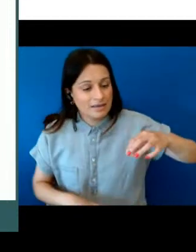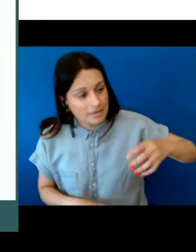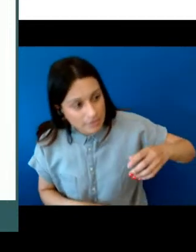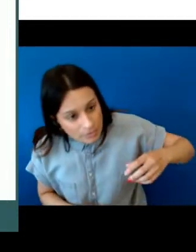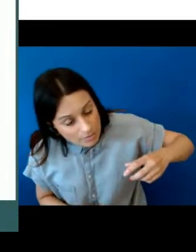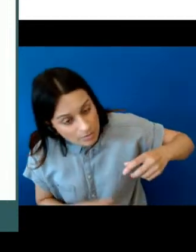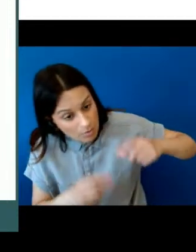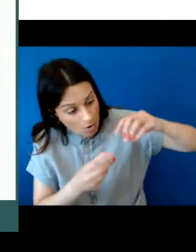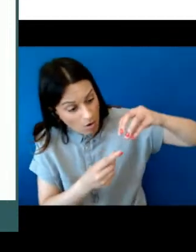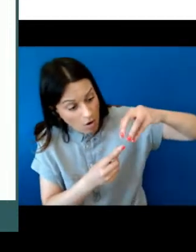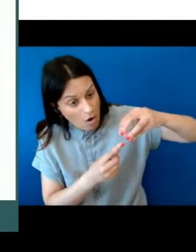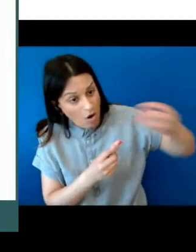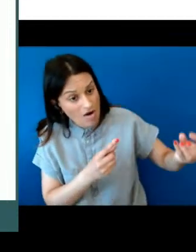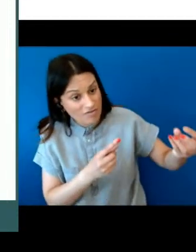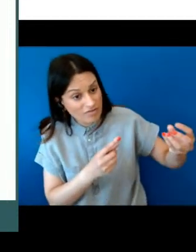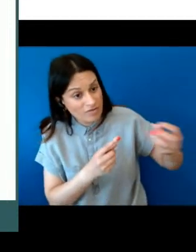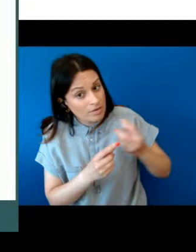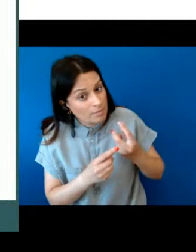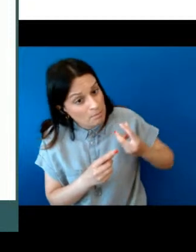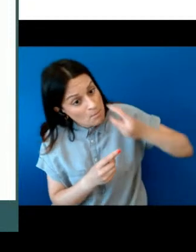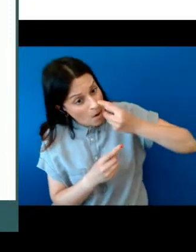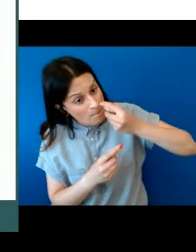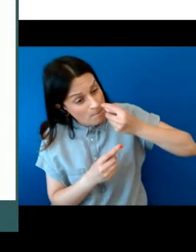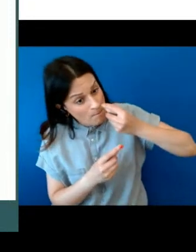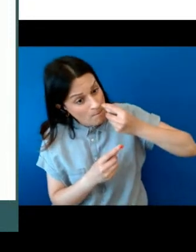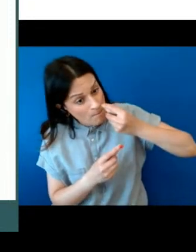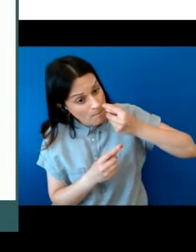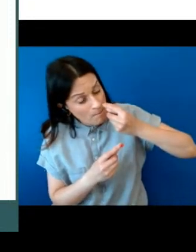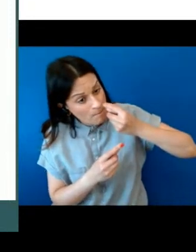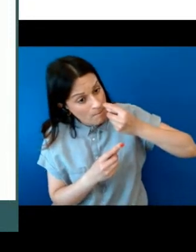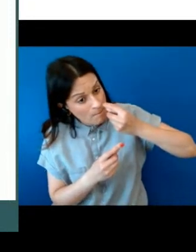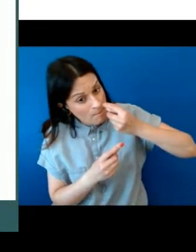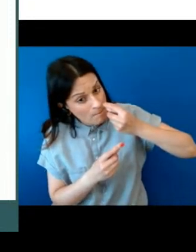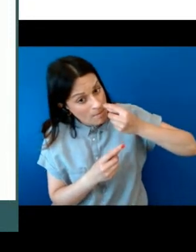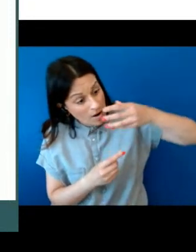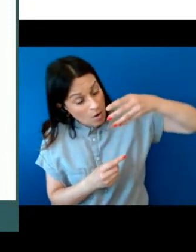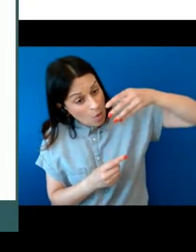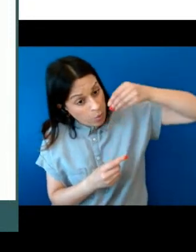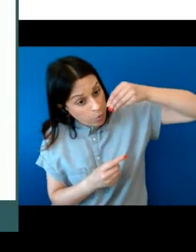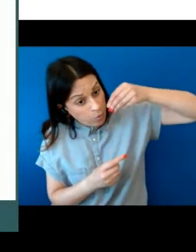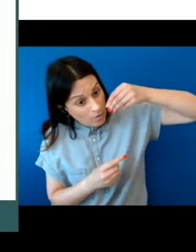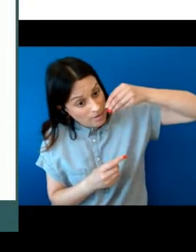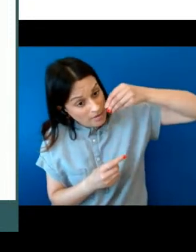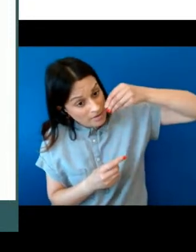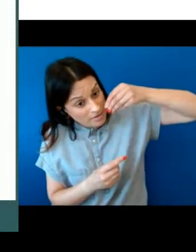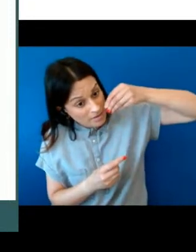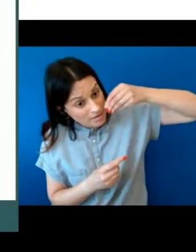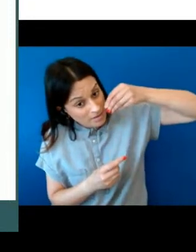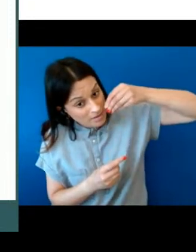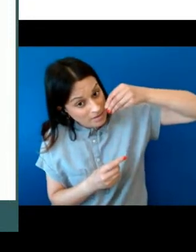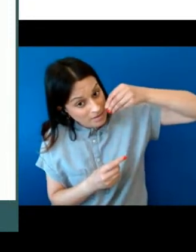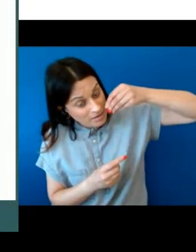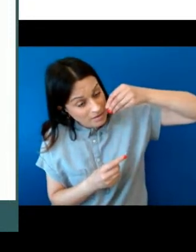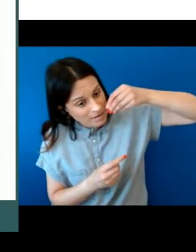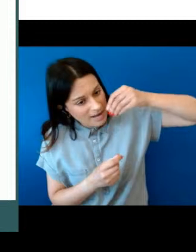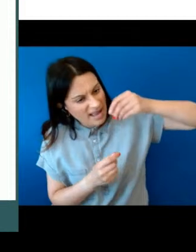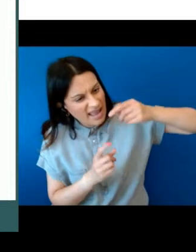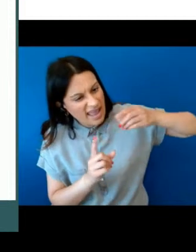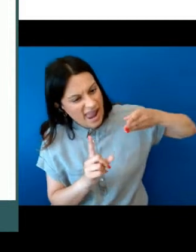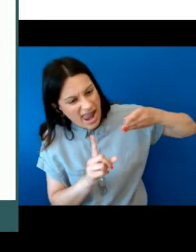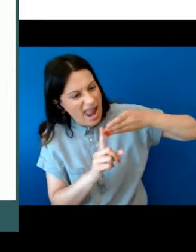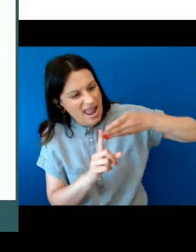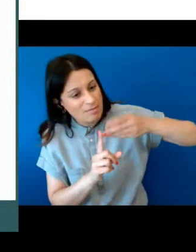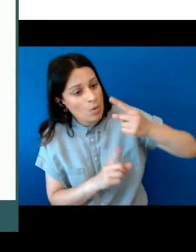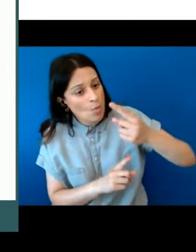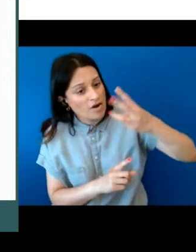nozzle inside the nostril, press up into the bottle, and you should aim to kind of squeeze about a third of the